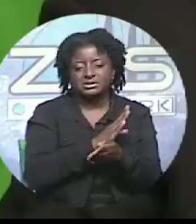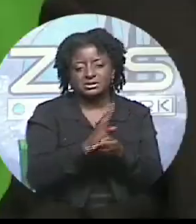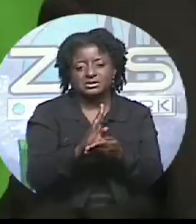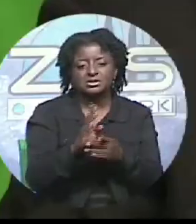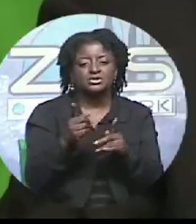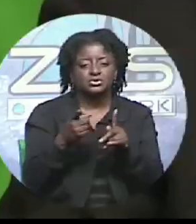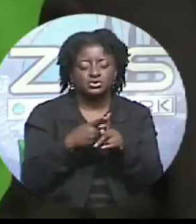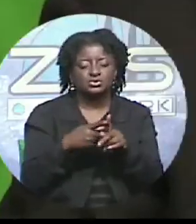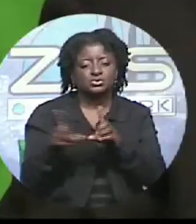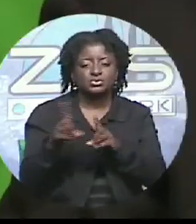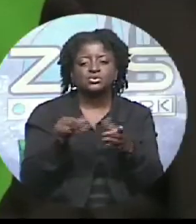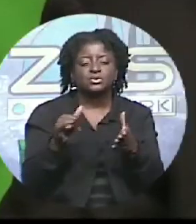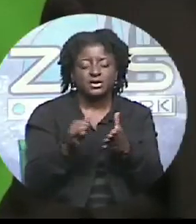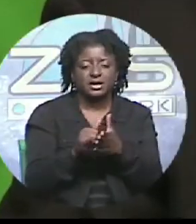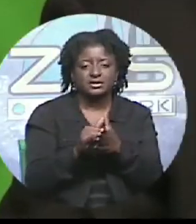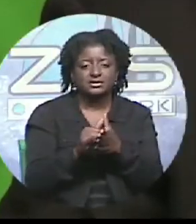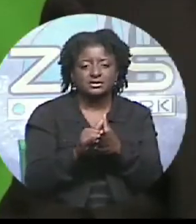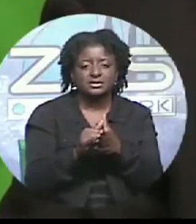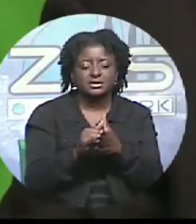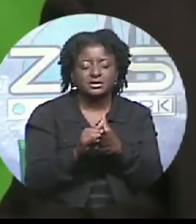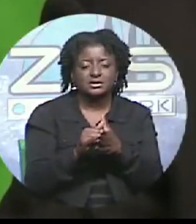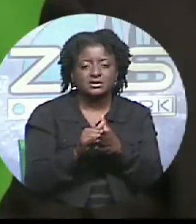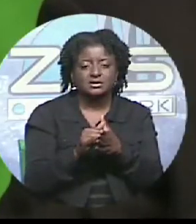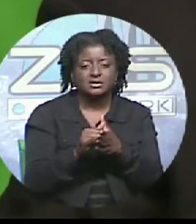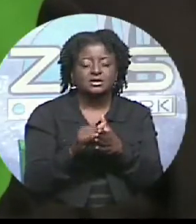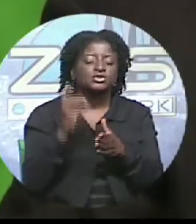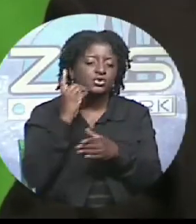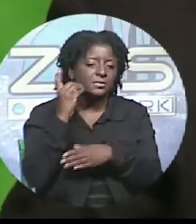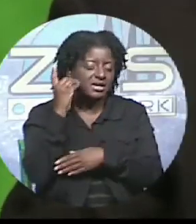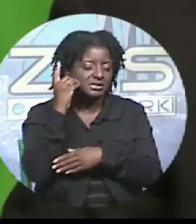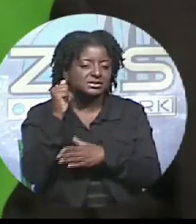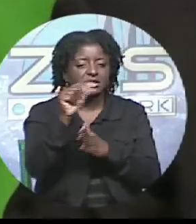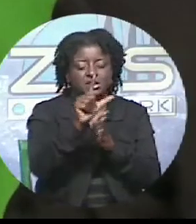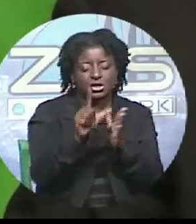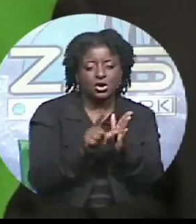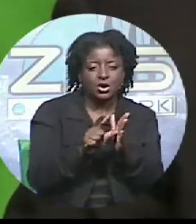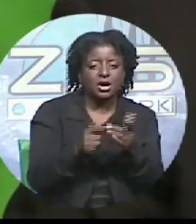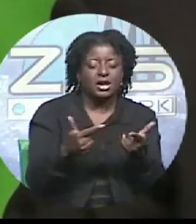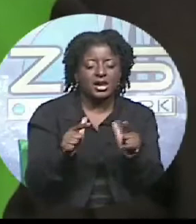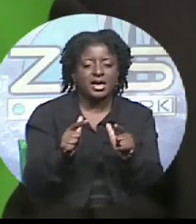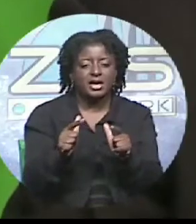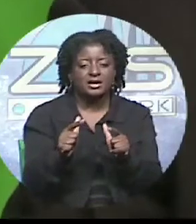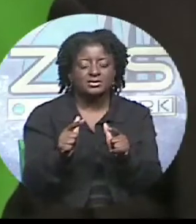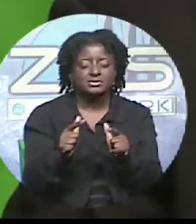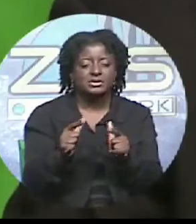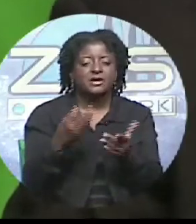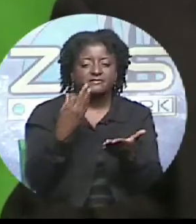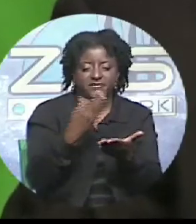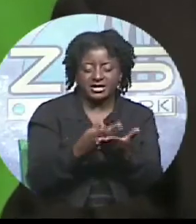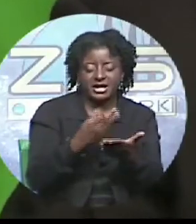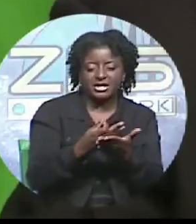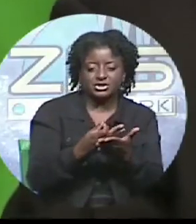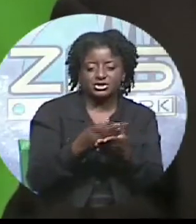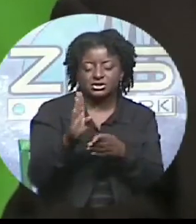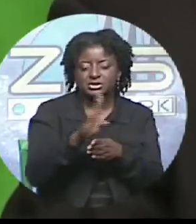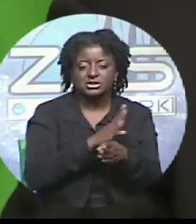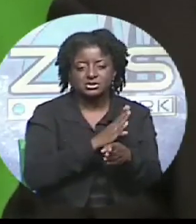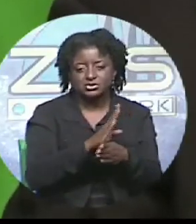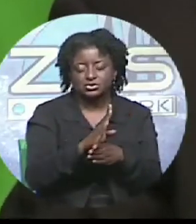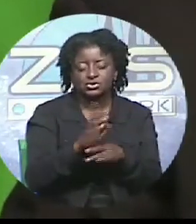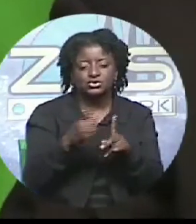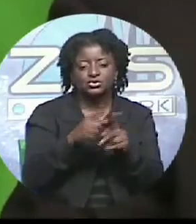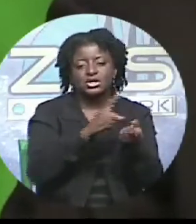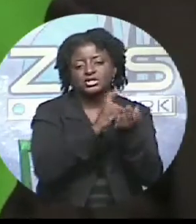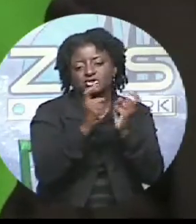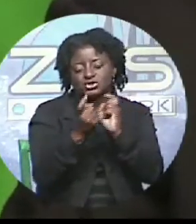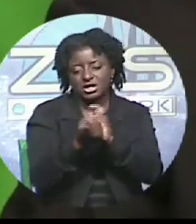need law, domestic law, to allow us to, and financial institutions, to be able to exchange that information. Because